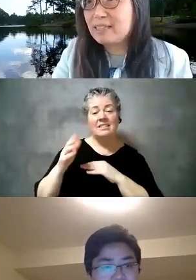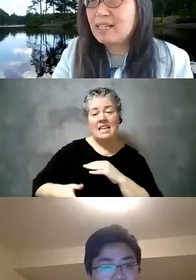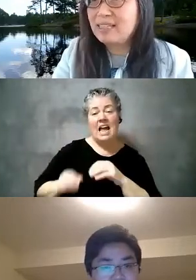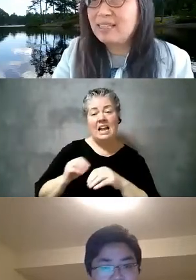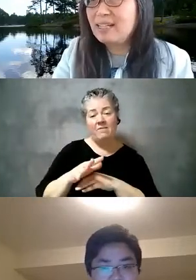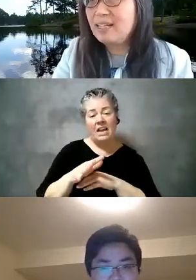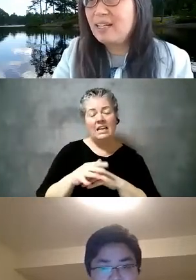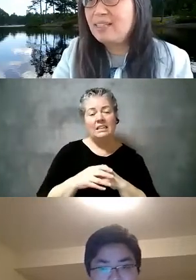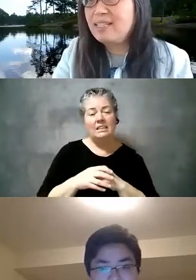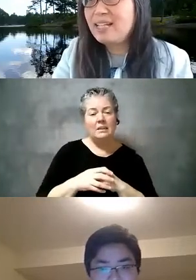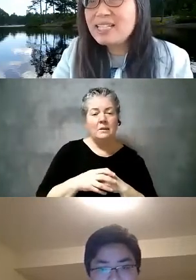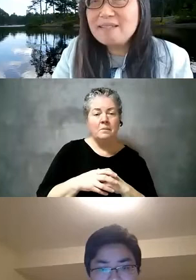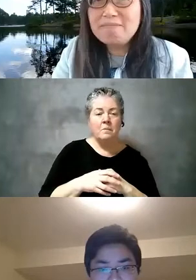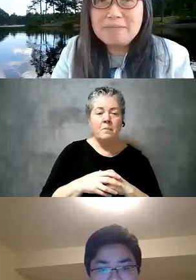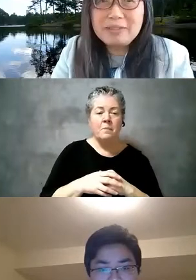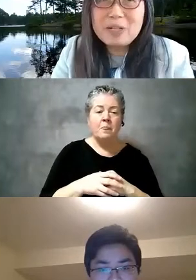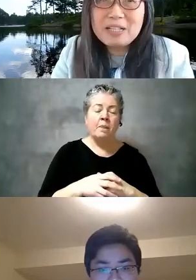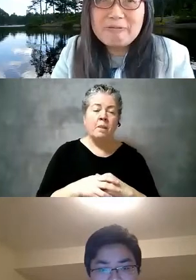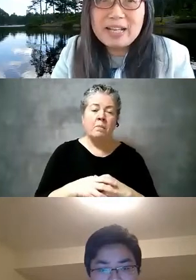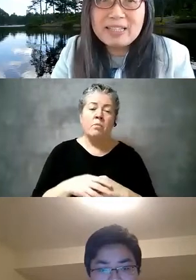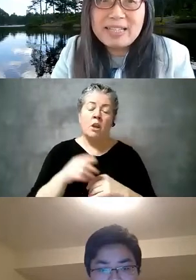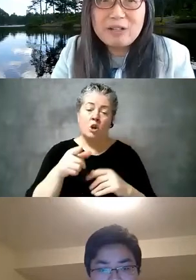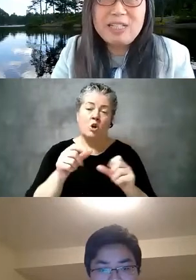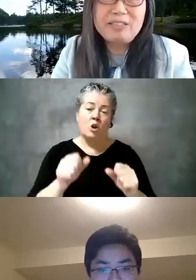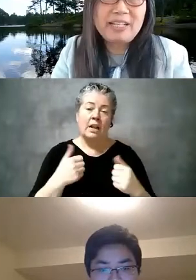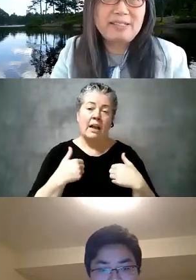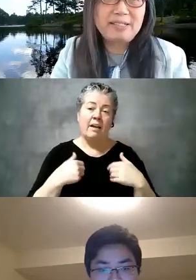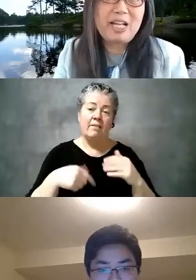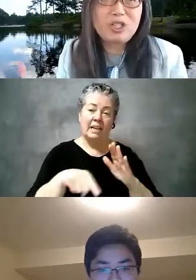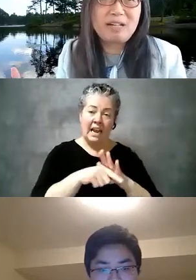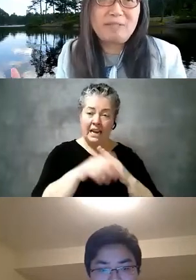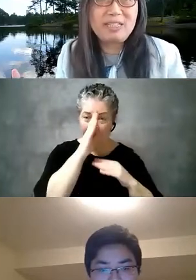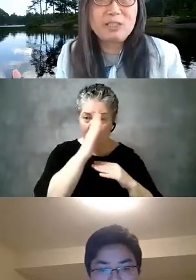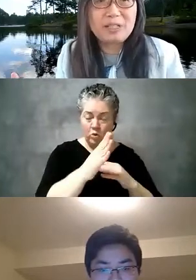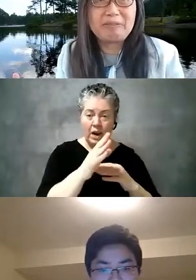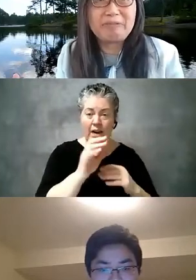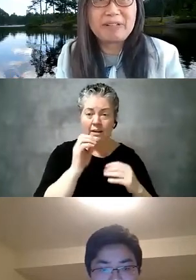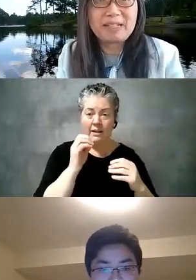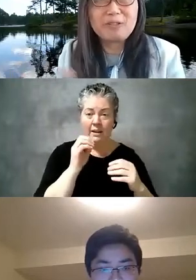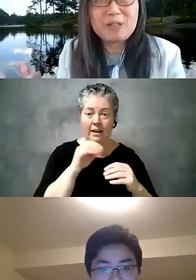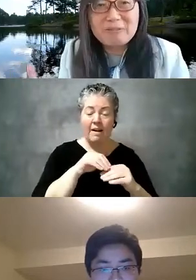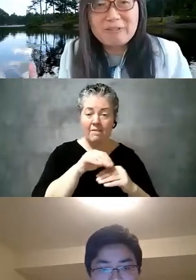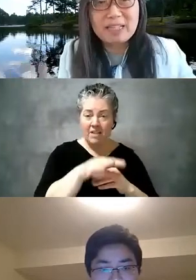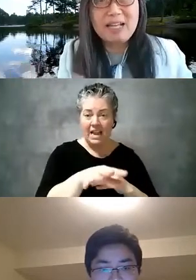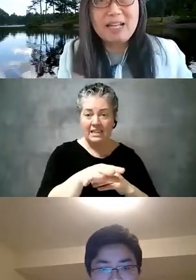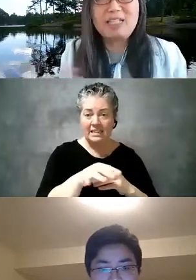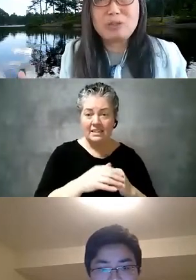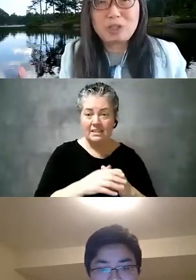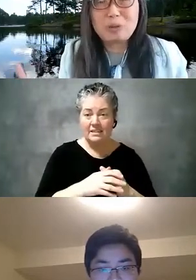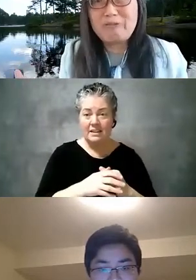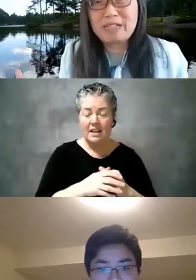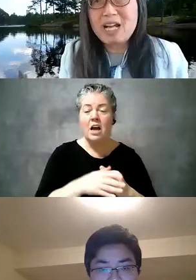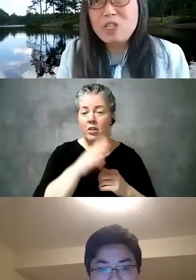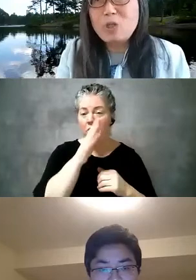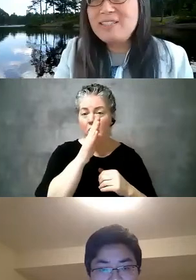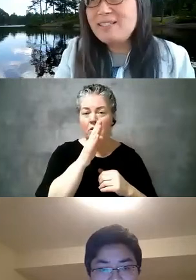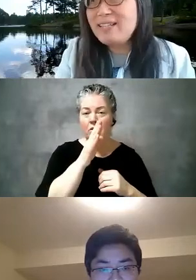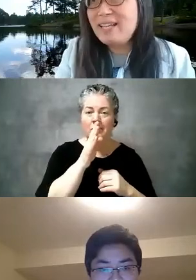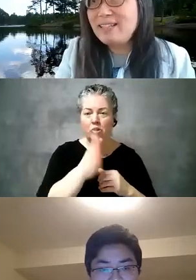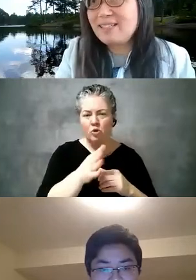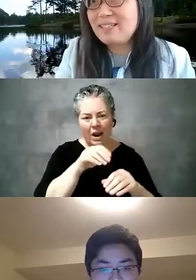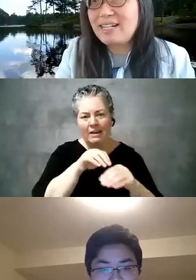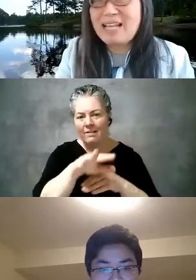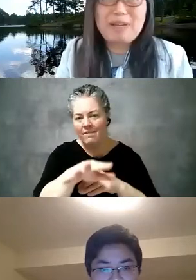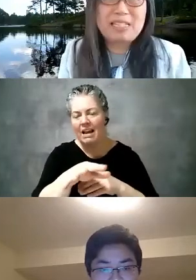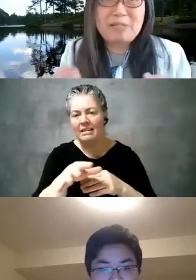effect and a negative direct effect, that could lead to a cancellation of the indirect effect and direct effect, leading to a total effect. So